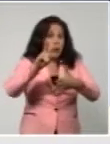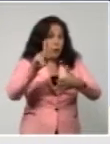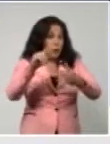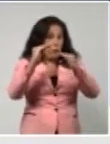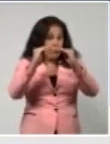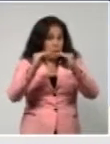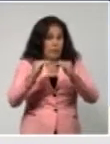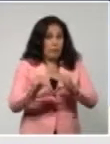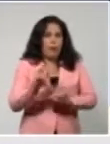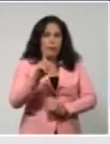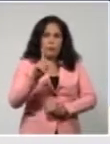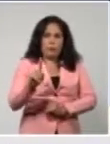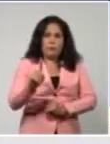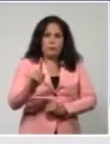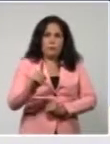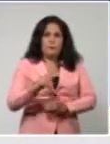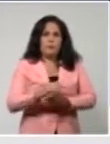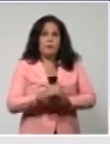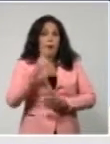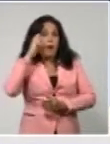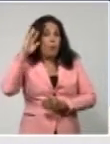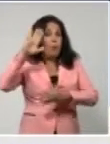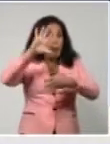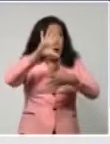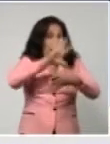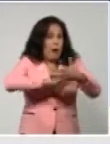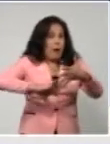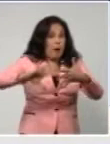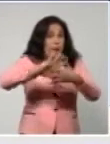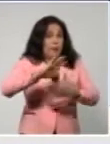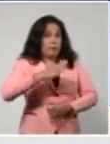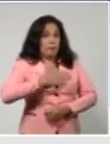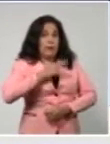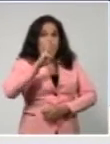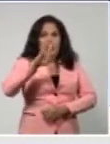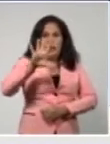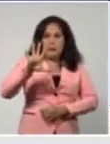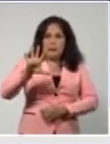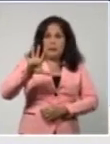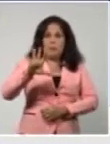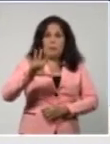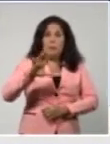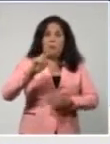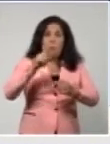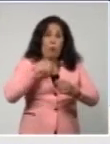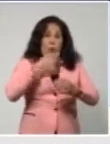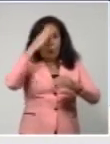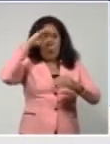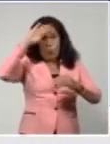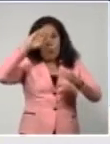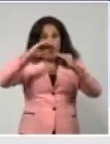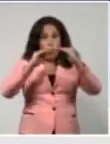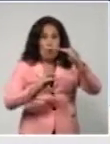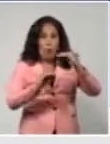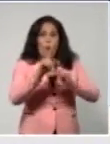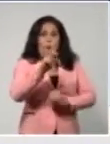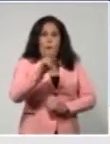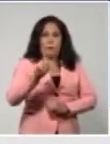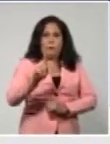at the beginning of the pandemic. 11 people were discharged from hospital yesterday, a very pleasing